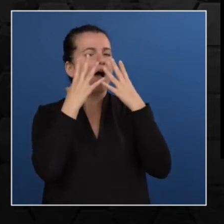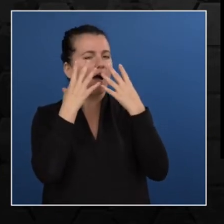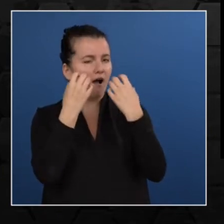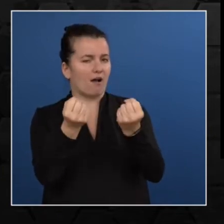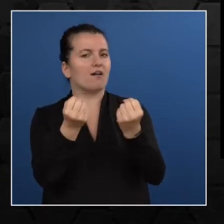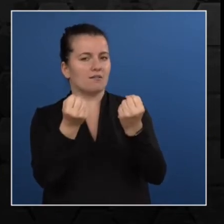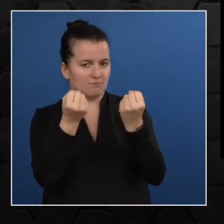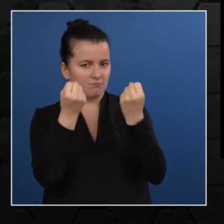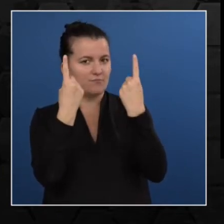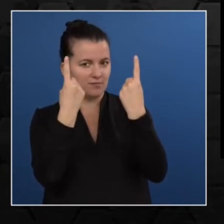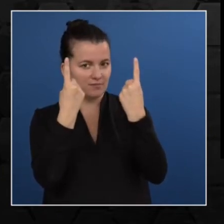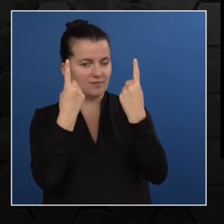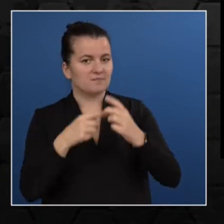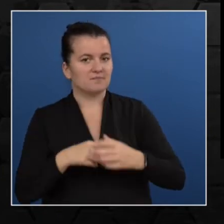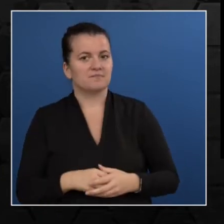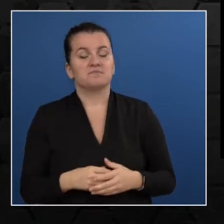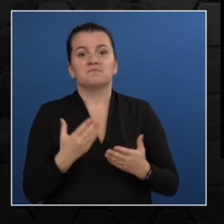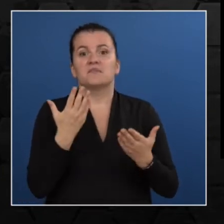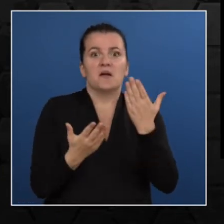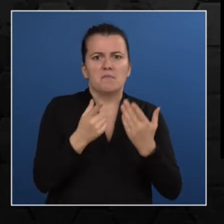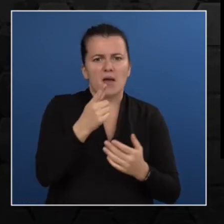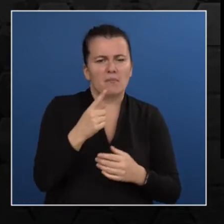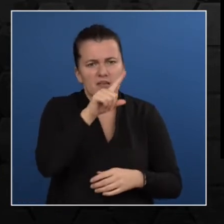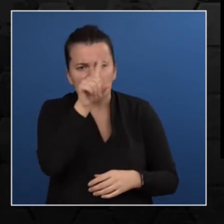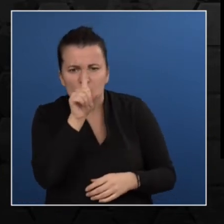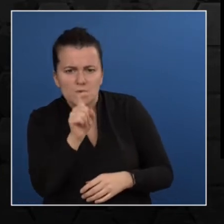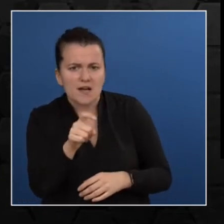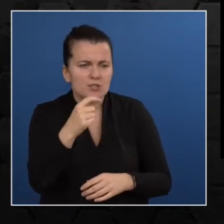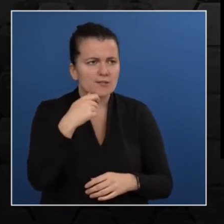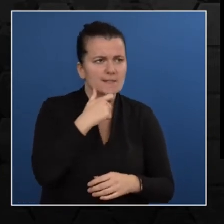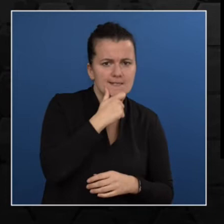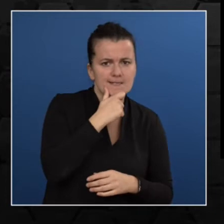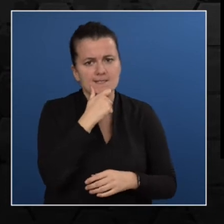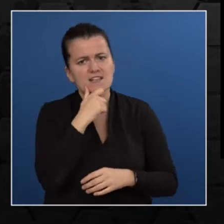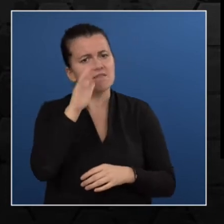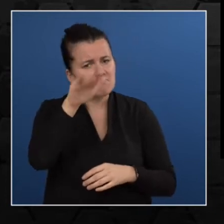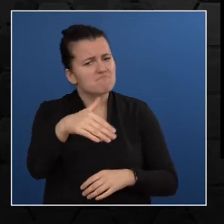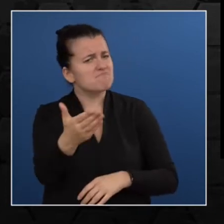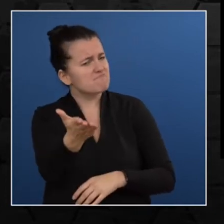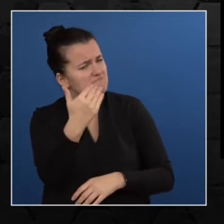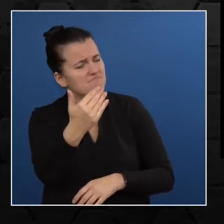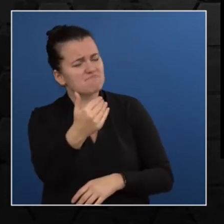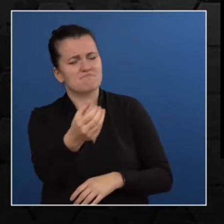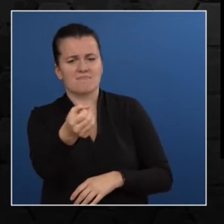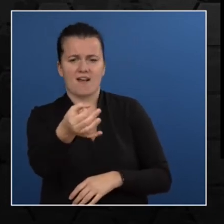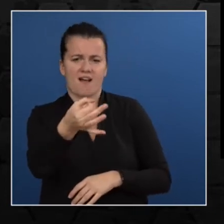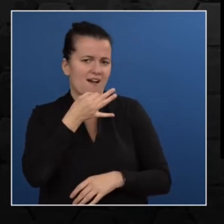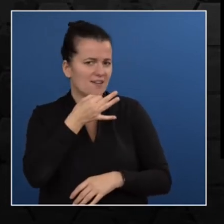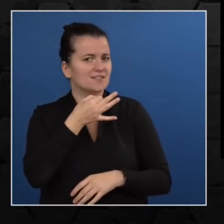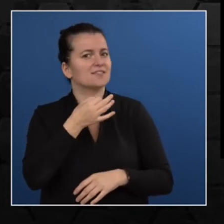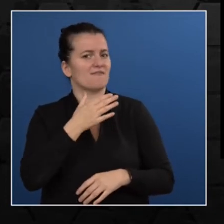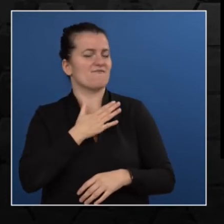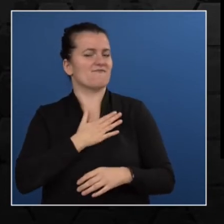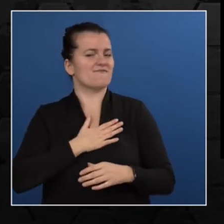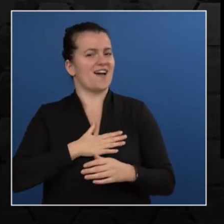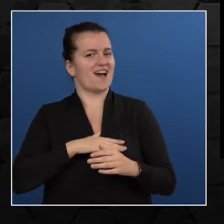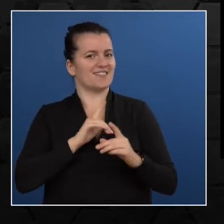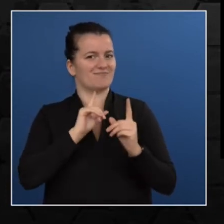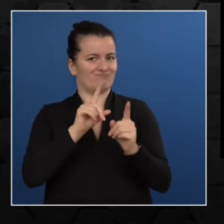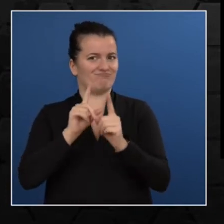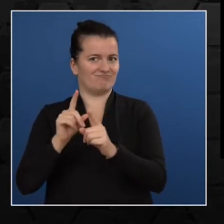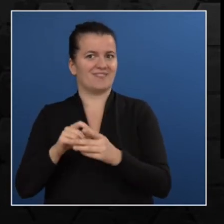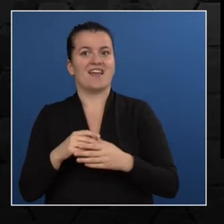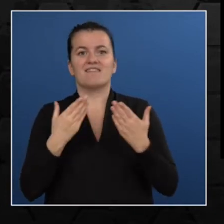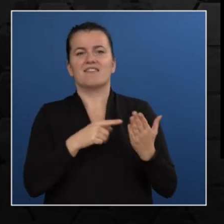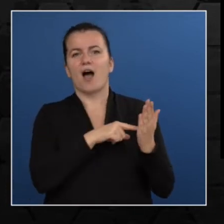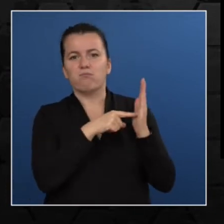have anything, you can please let me know the questions and I'll be sure to answer that. So now it's time for demos. It's enough with the theories.